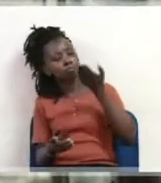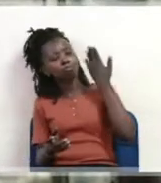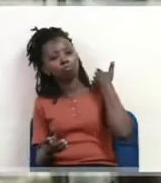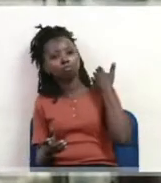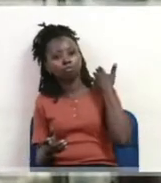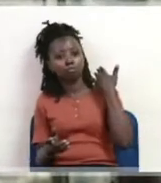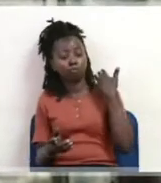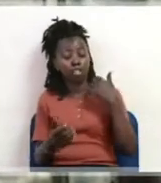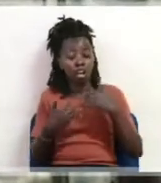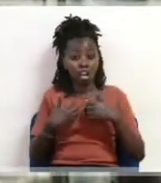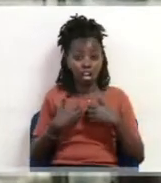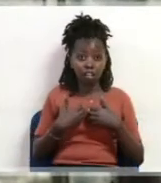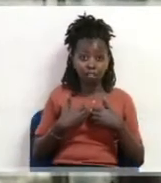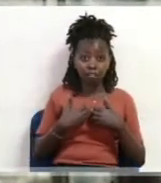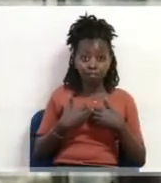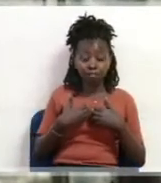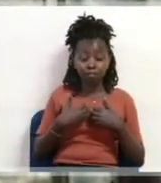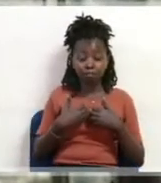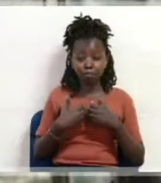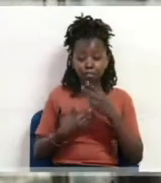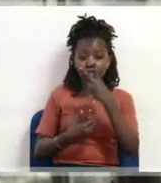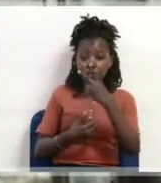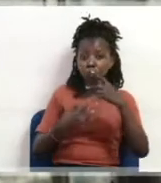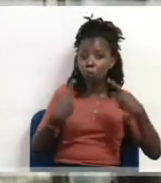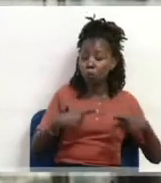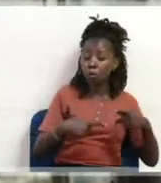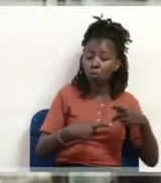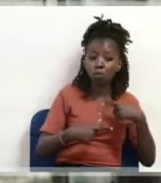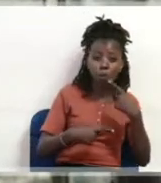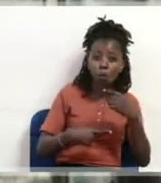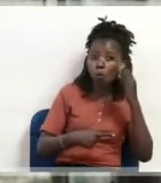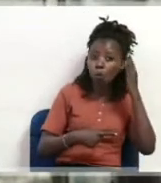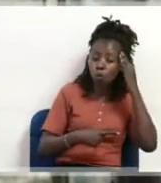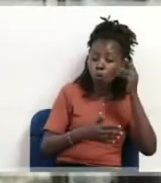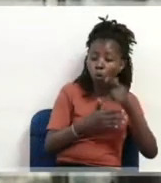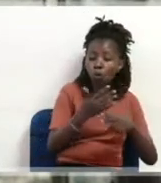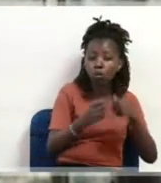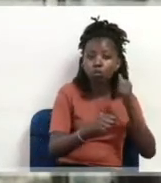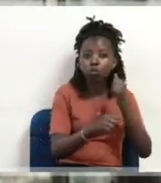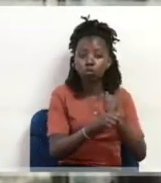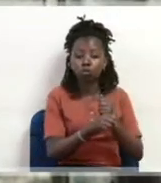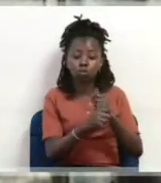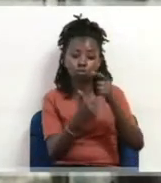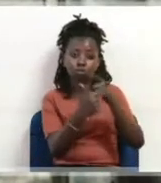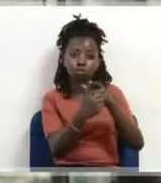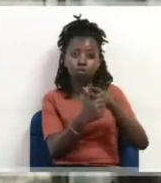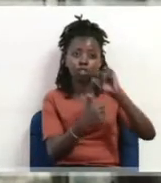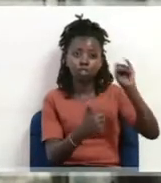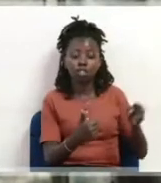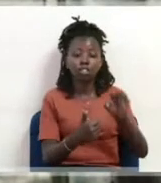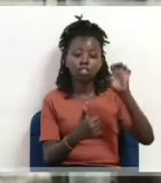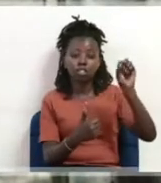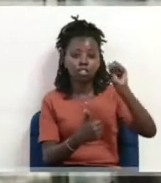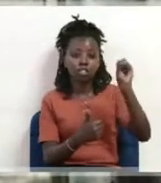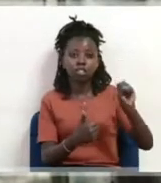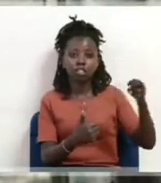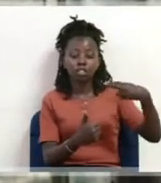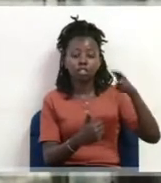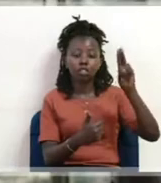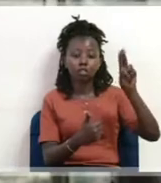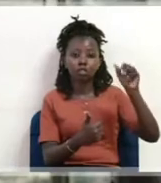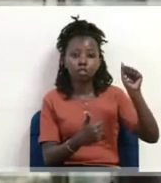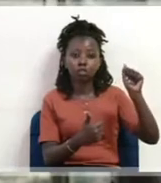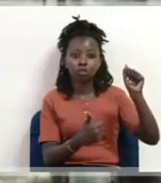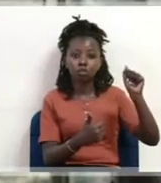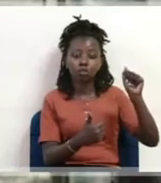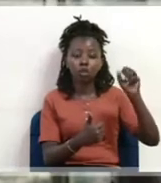There are two people that knew what to do exactly. Yeshua, the high priest, and Zerubbabel, the leader of the exile. He led